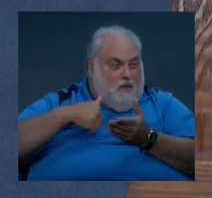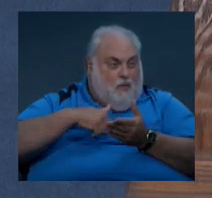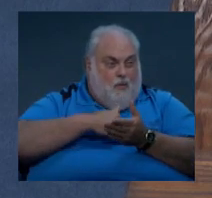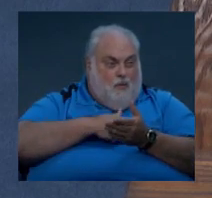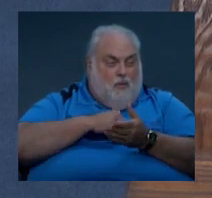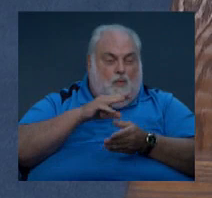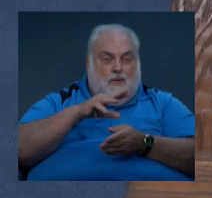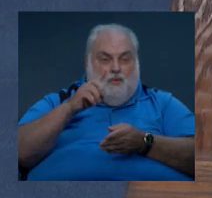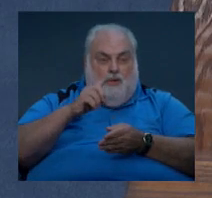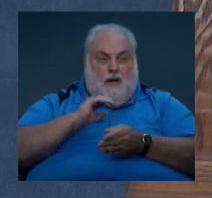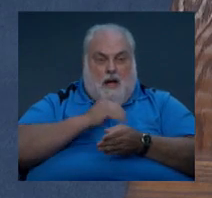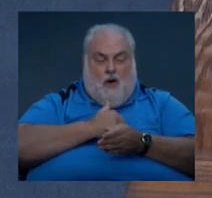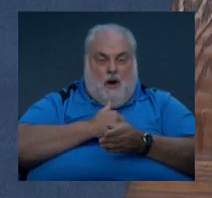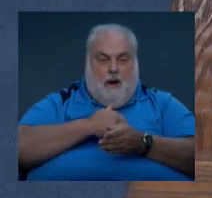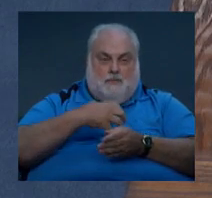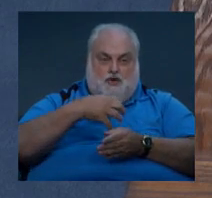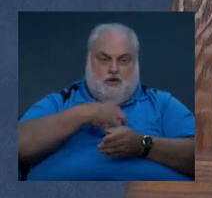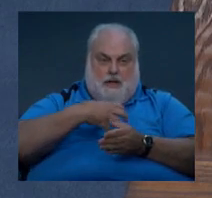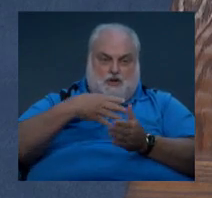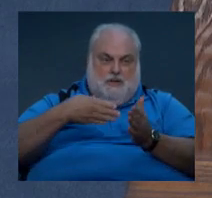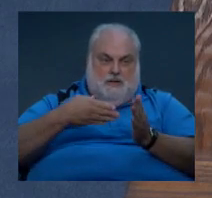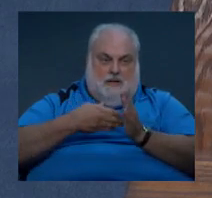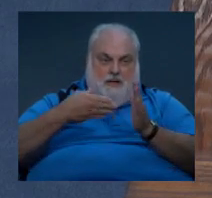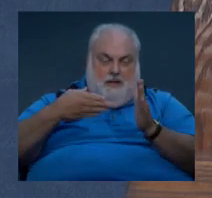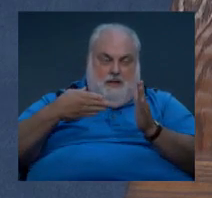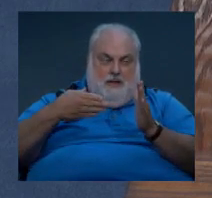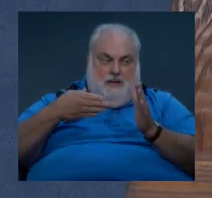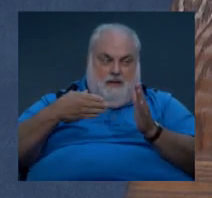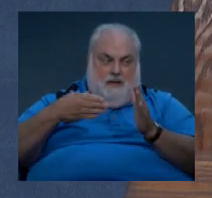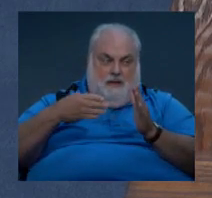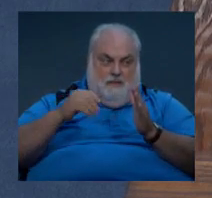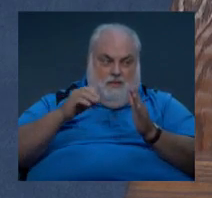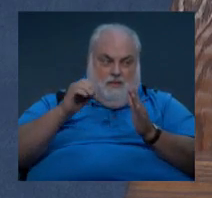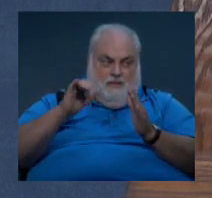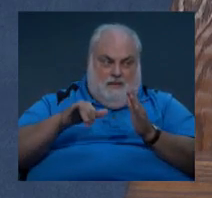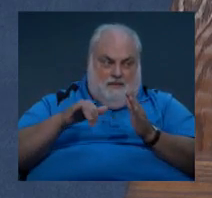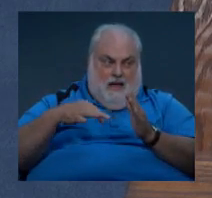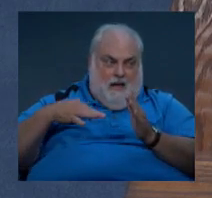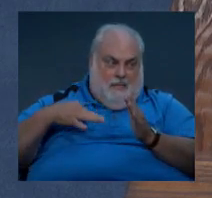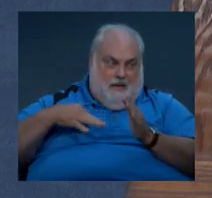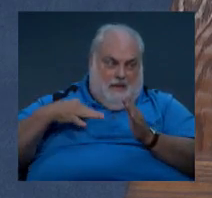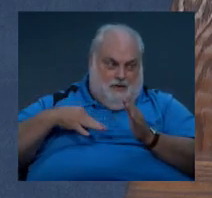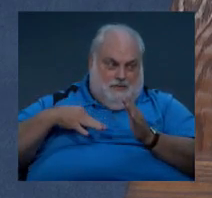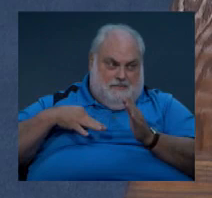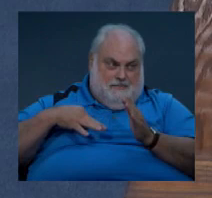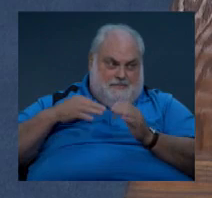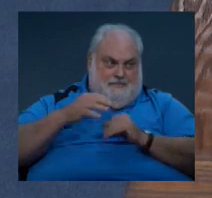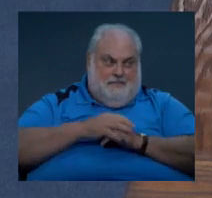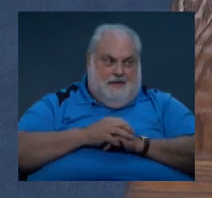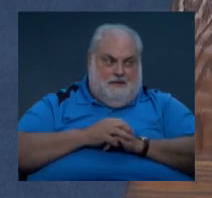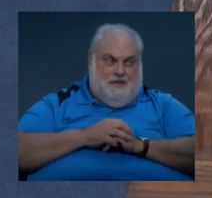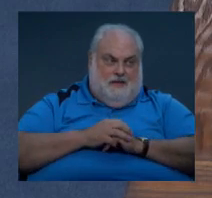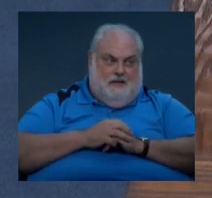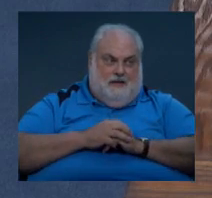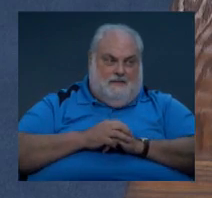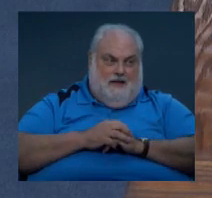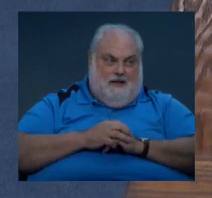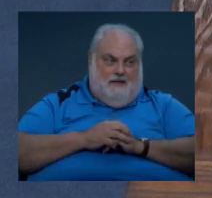would withdraw our objection to this application.